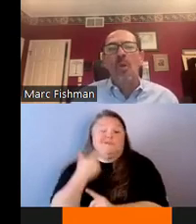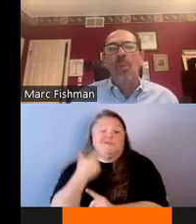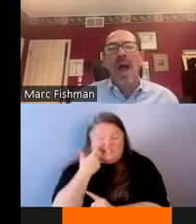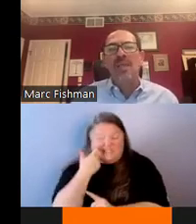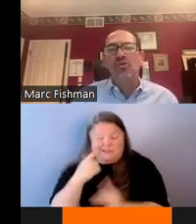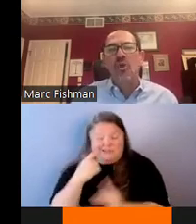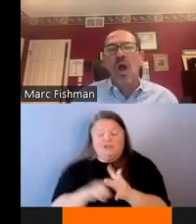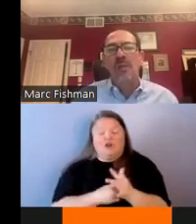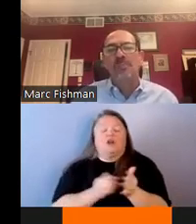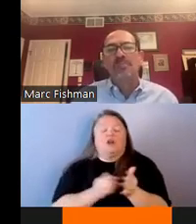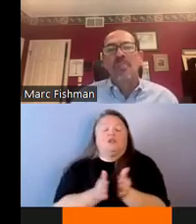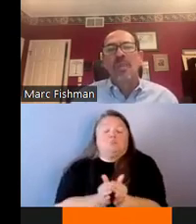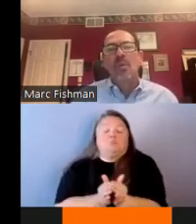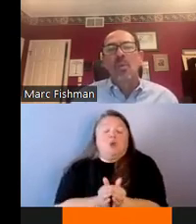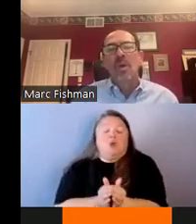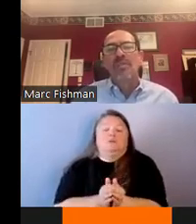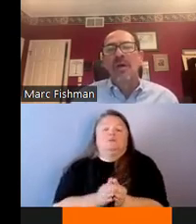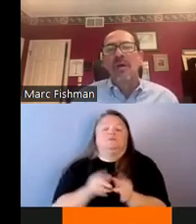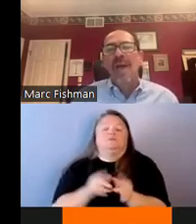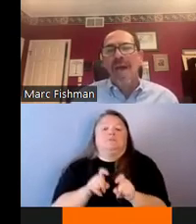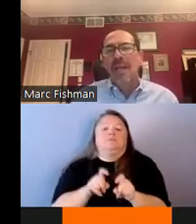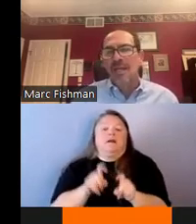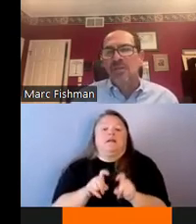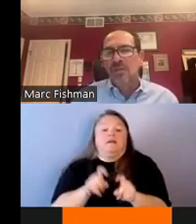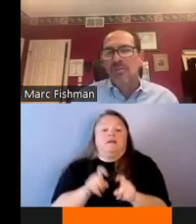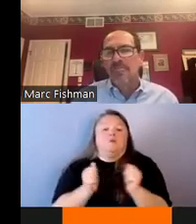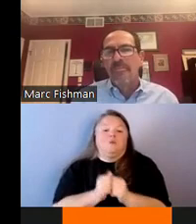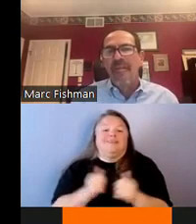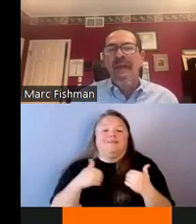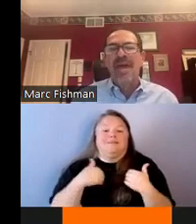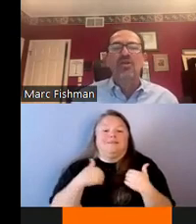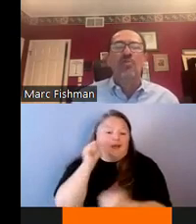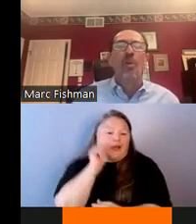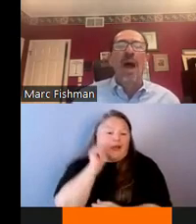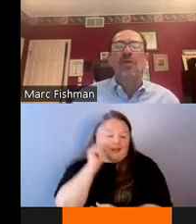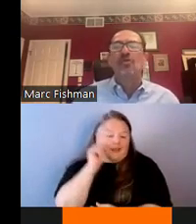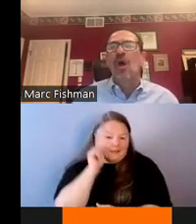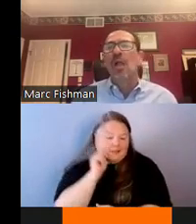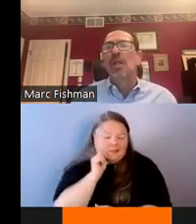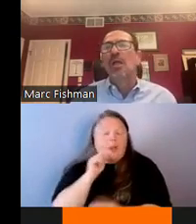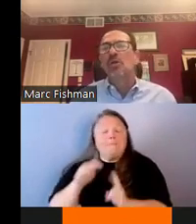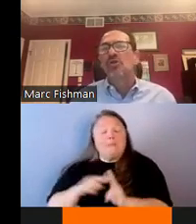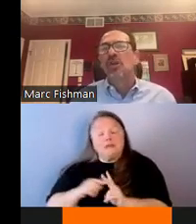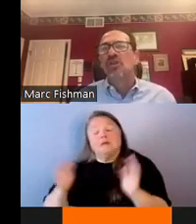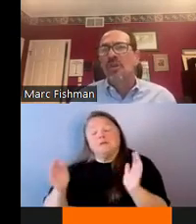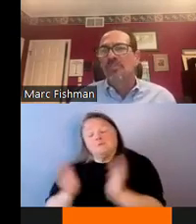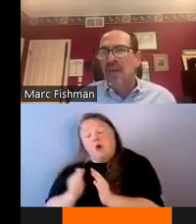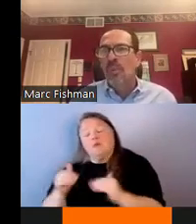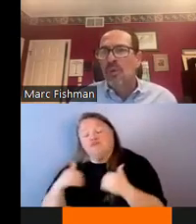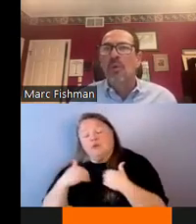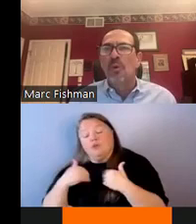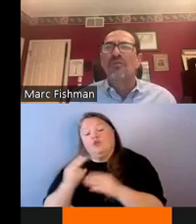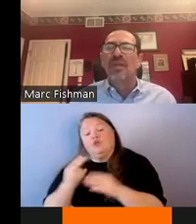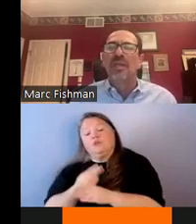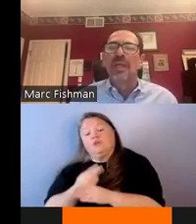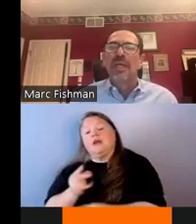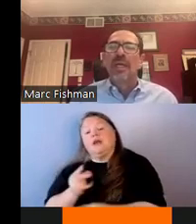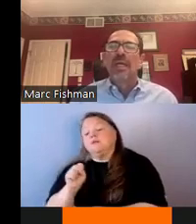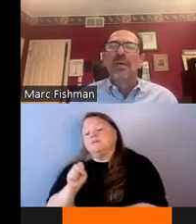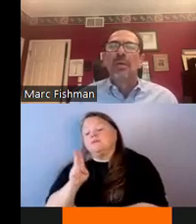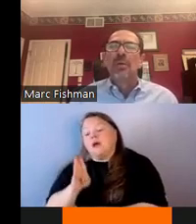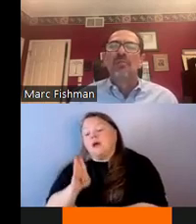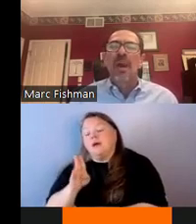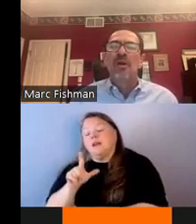started a small pilot trial with adolescents and a small pilot trial using sublingual